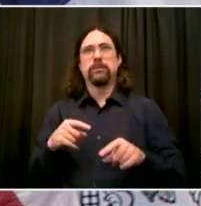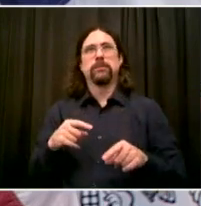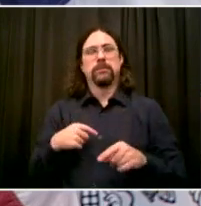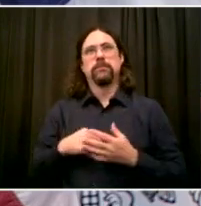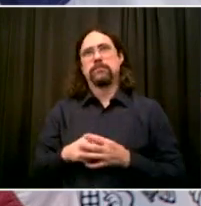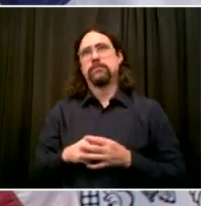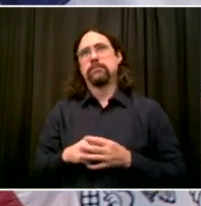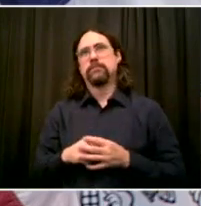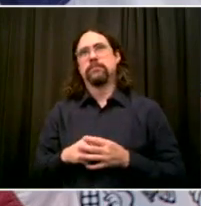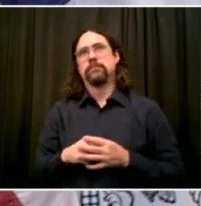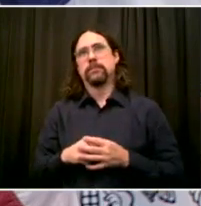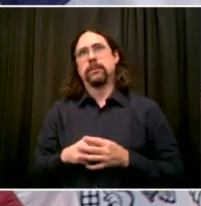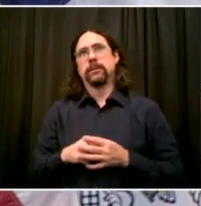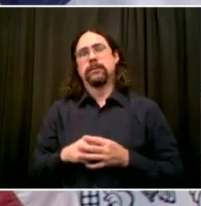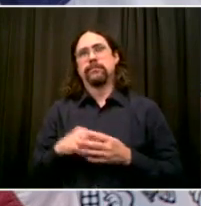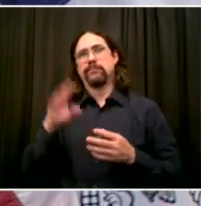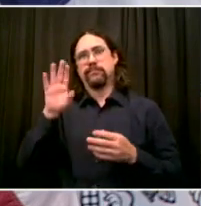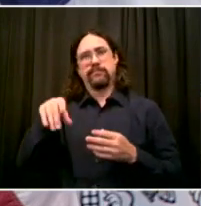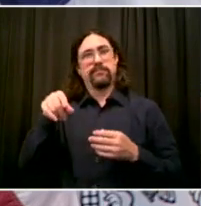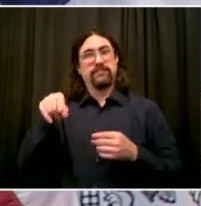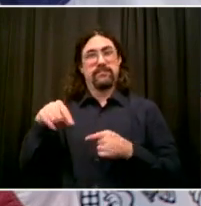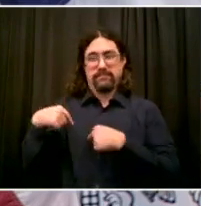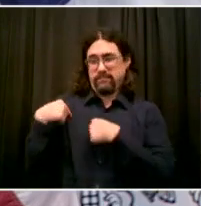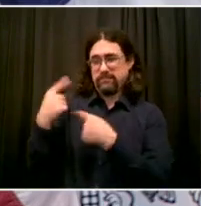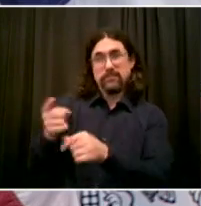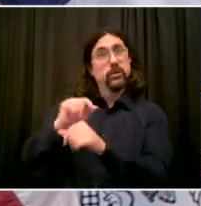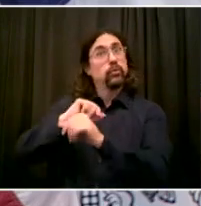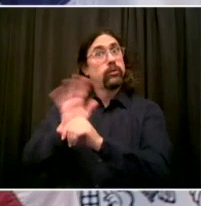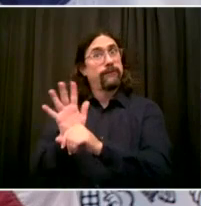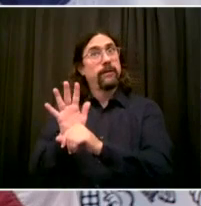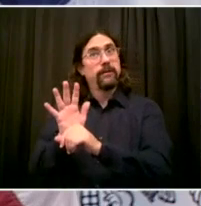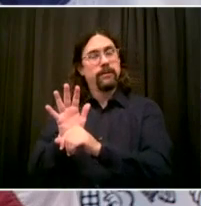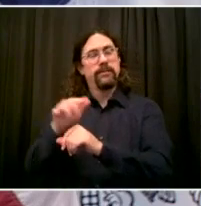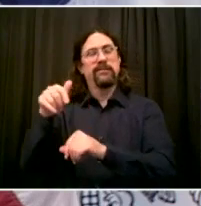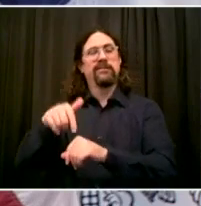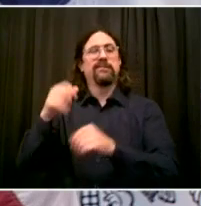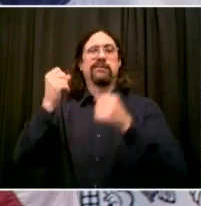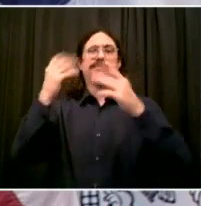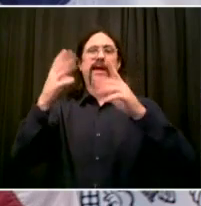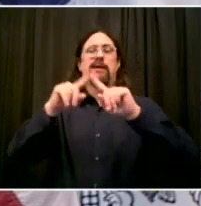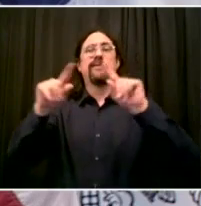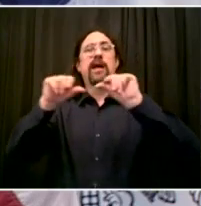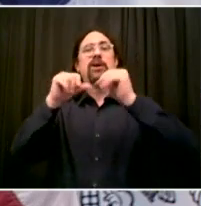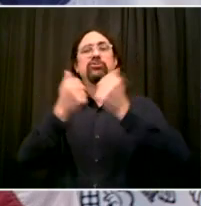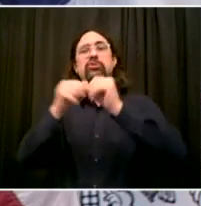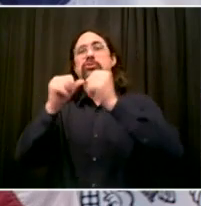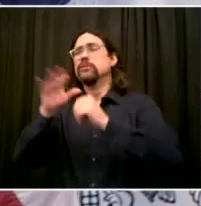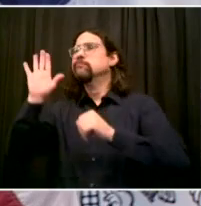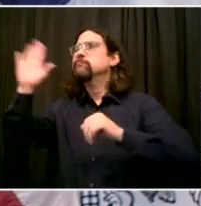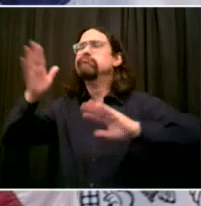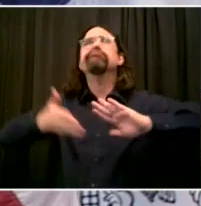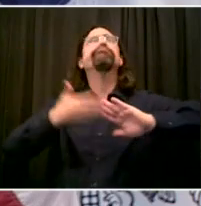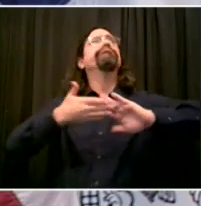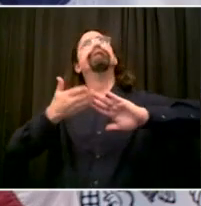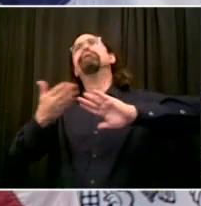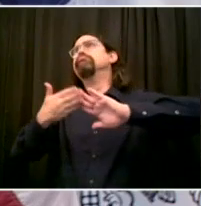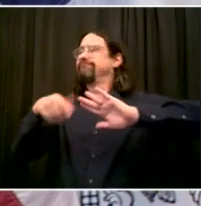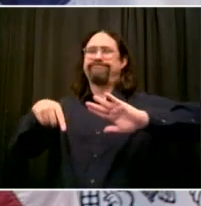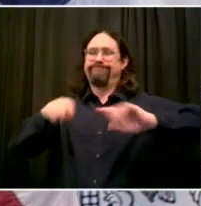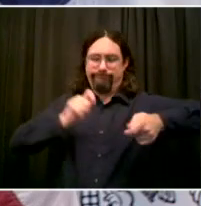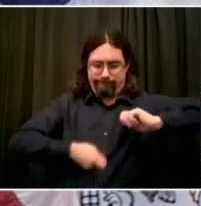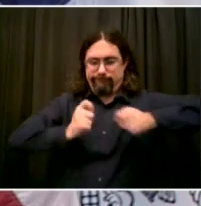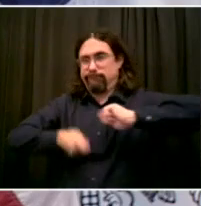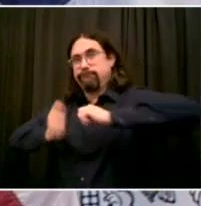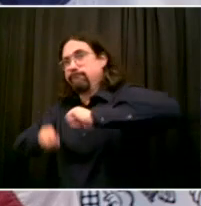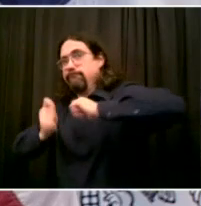the coronavirus. We're trying to bring back as many functions as much as possible while making sure we're fair to folks in the meantime